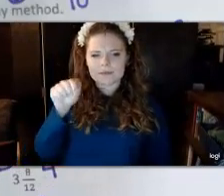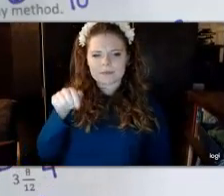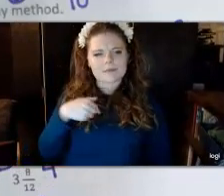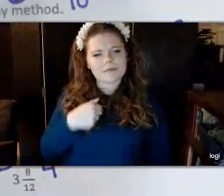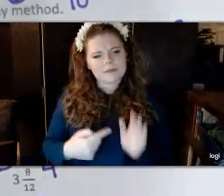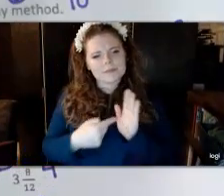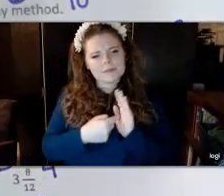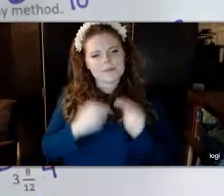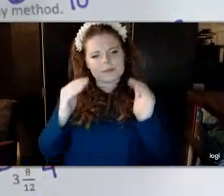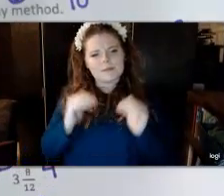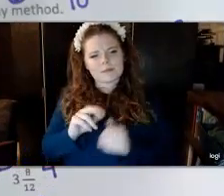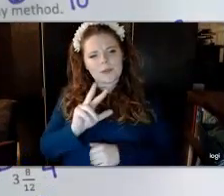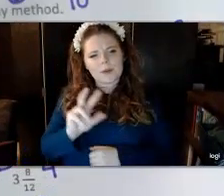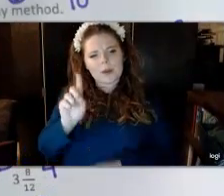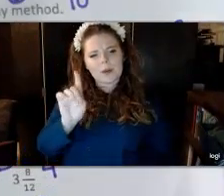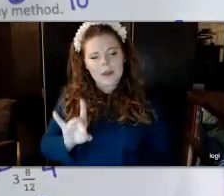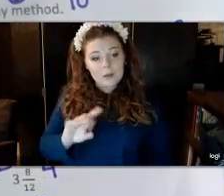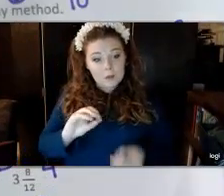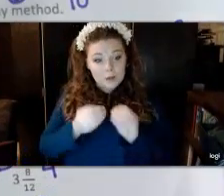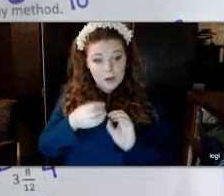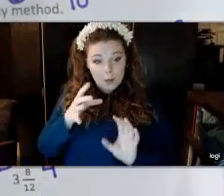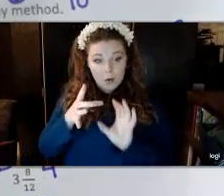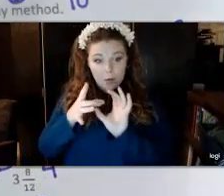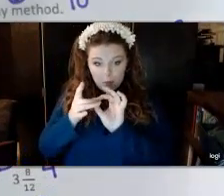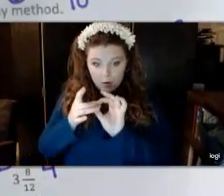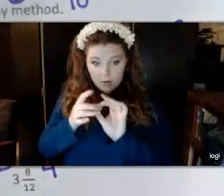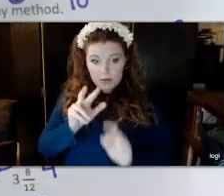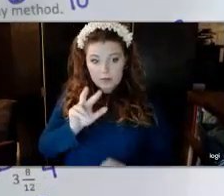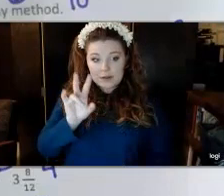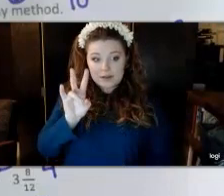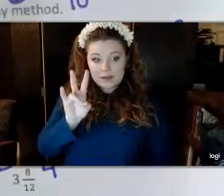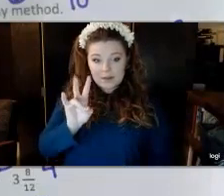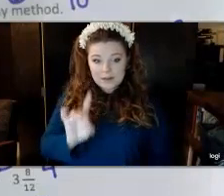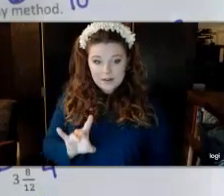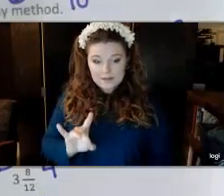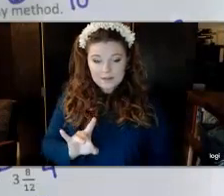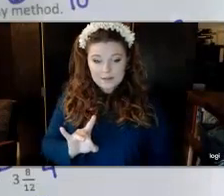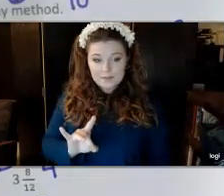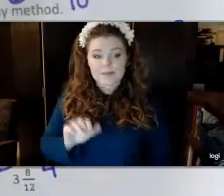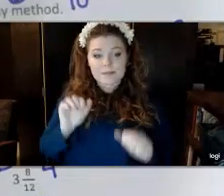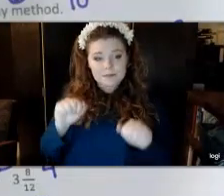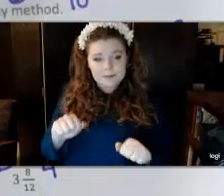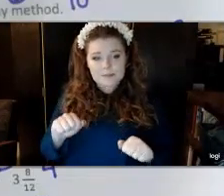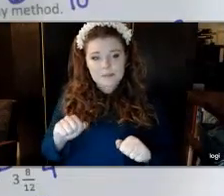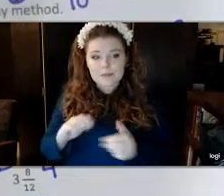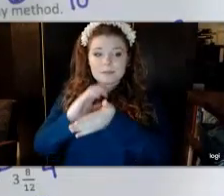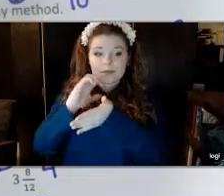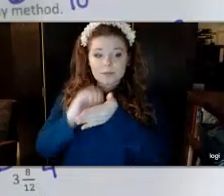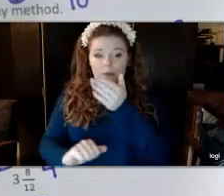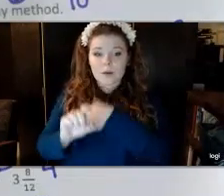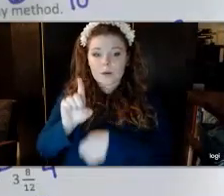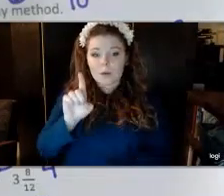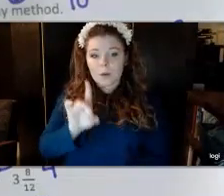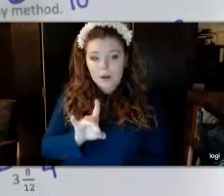my step of 3 and 1/8. I took the number bond under 7/8 there so that I could subtract 1/8